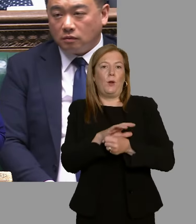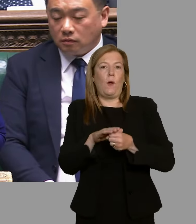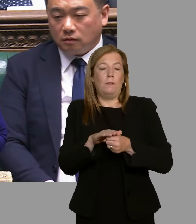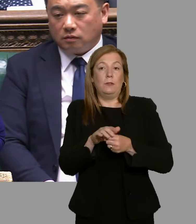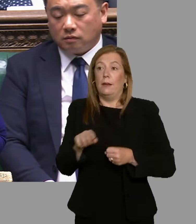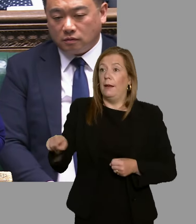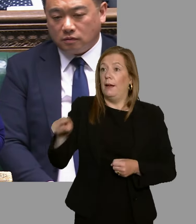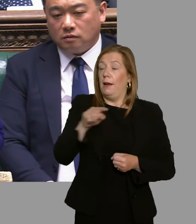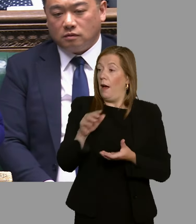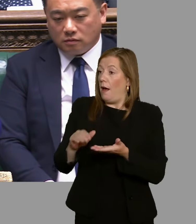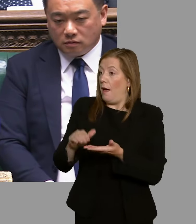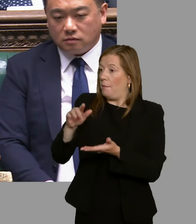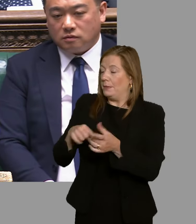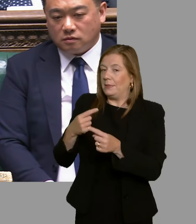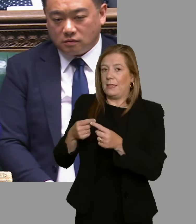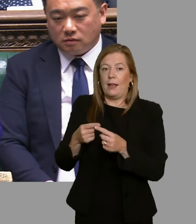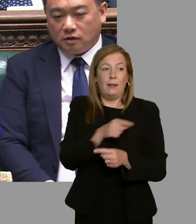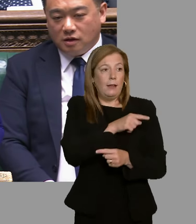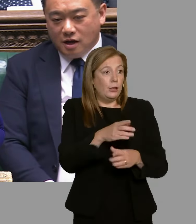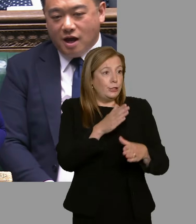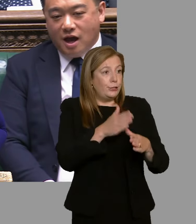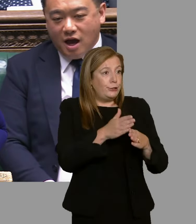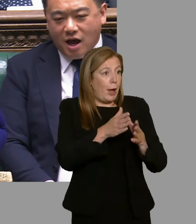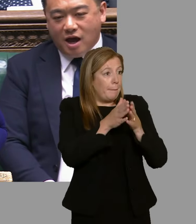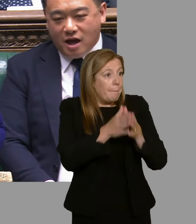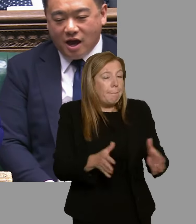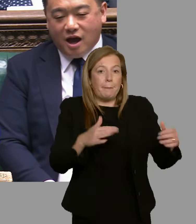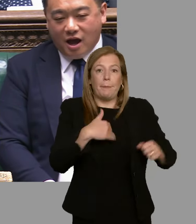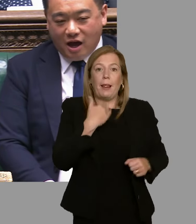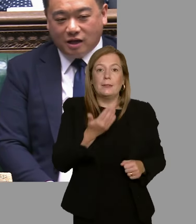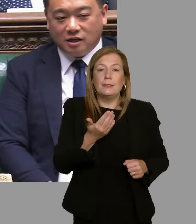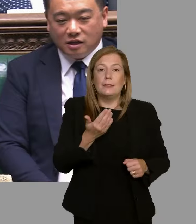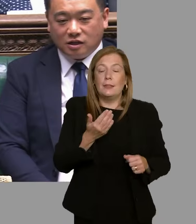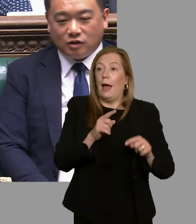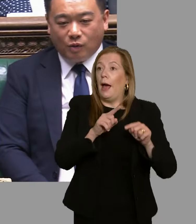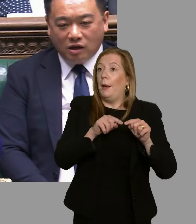inflation spike, and left the fastest-growing economy in the G7.